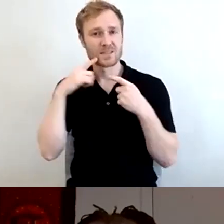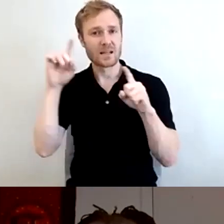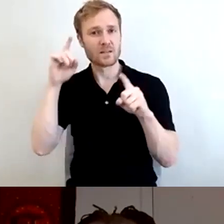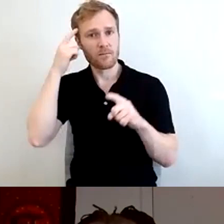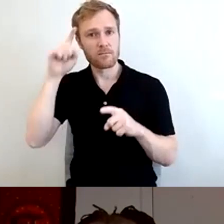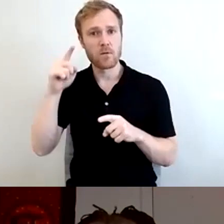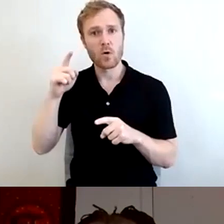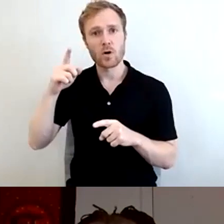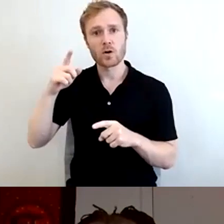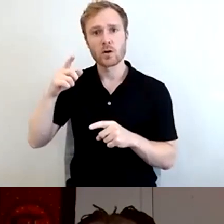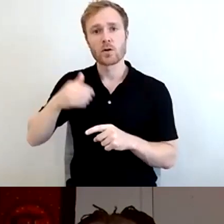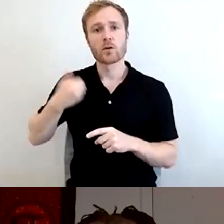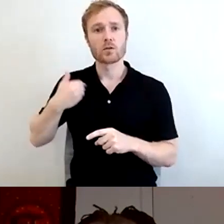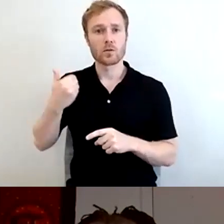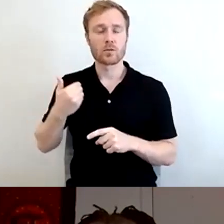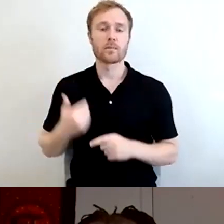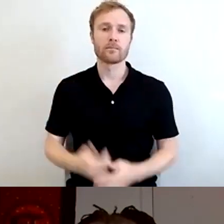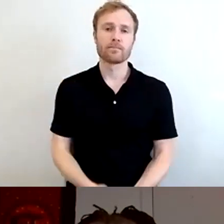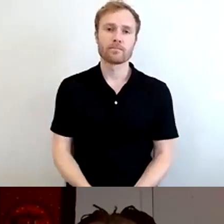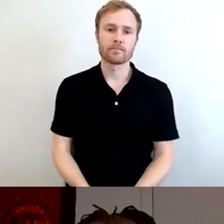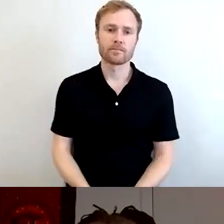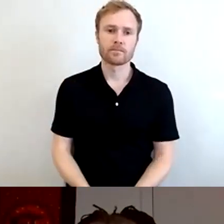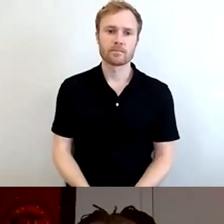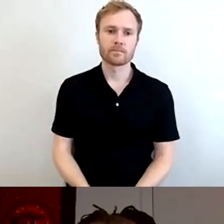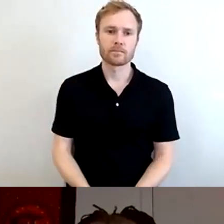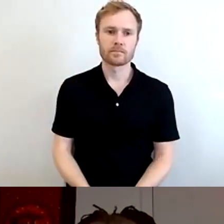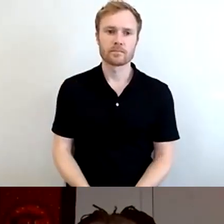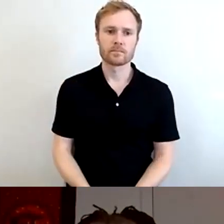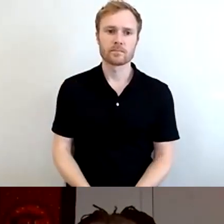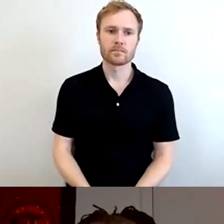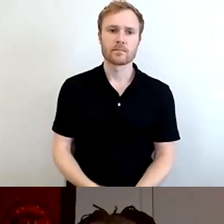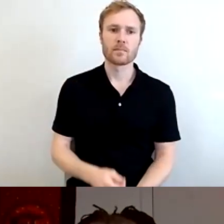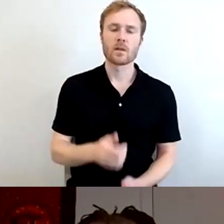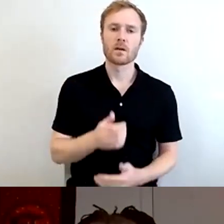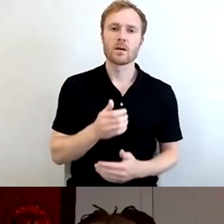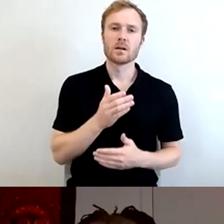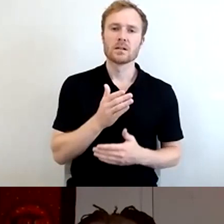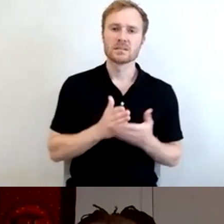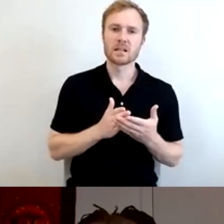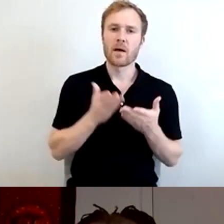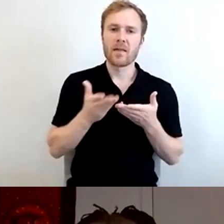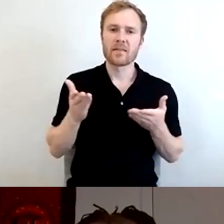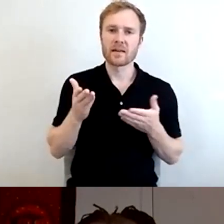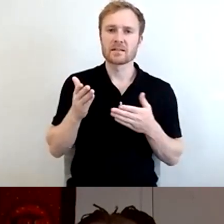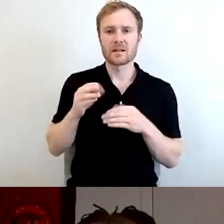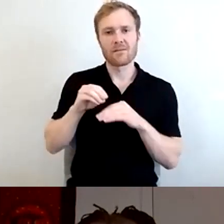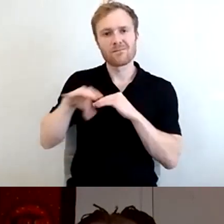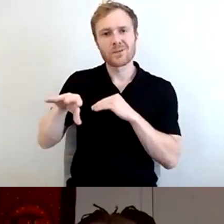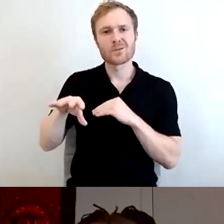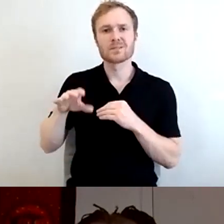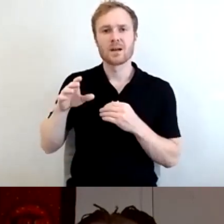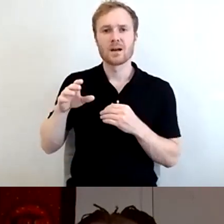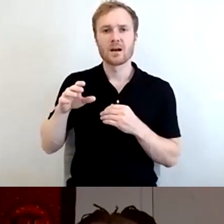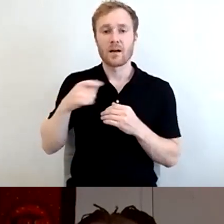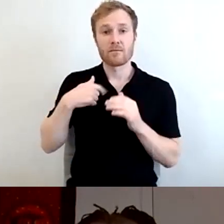Pittsburgh? I'll go to Darren first, then to Rashod. Yeah, so some of the barriers that that I've noticed